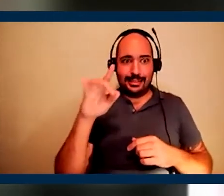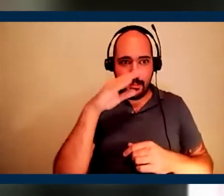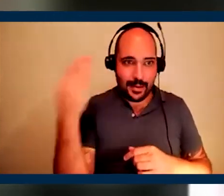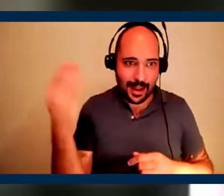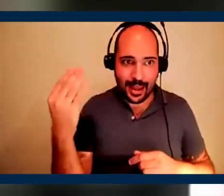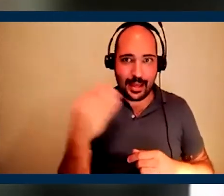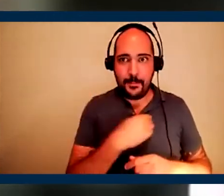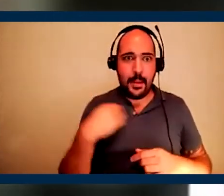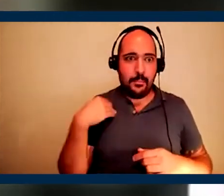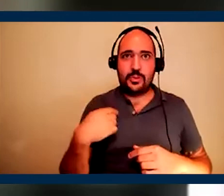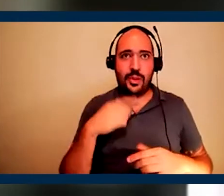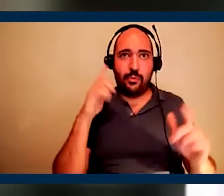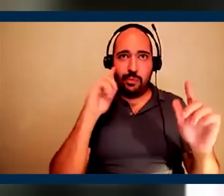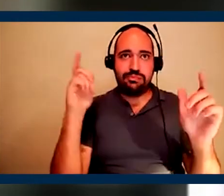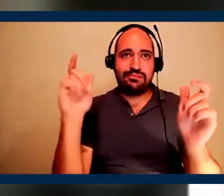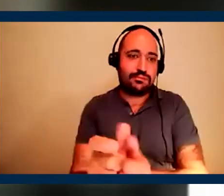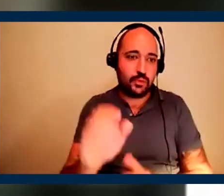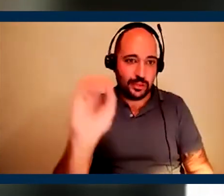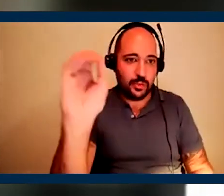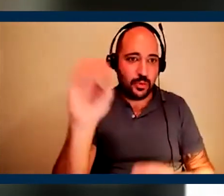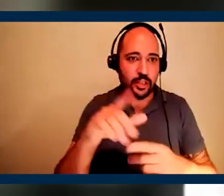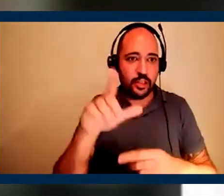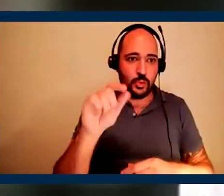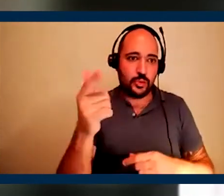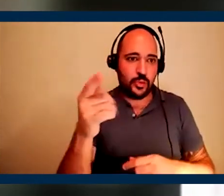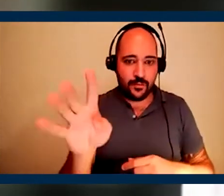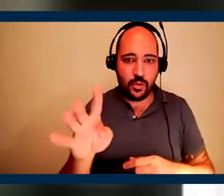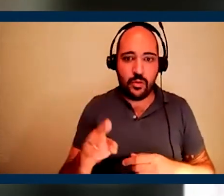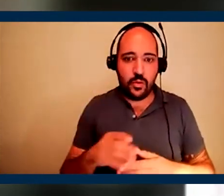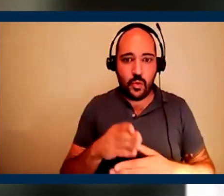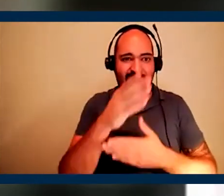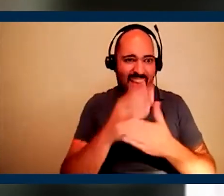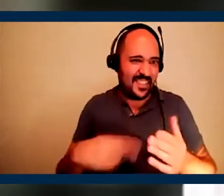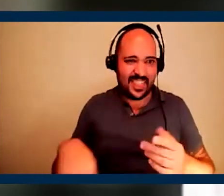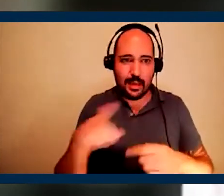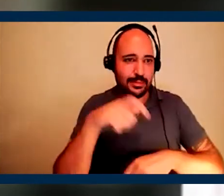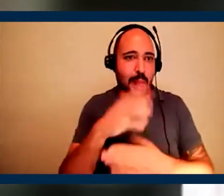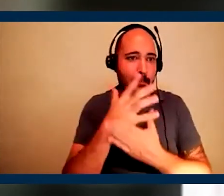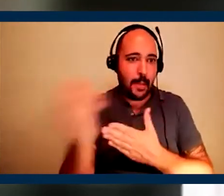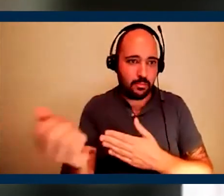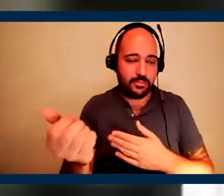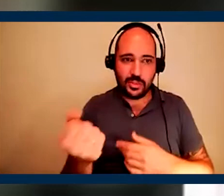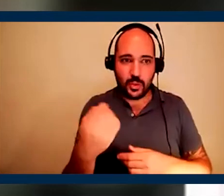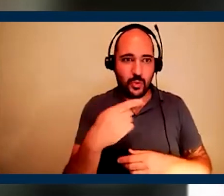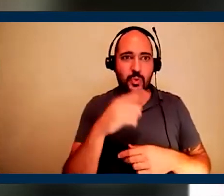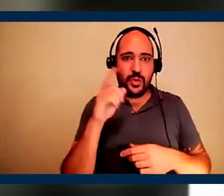will dwindle down to 0 in 2024. Over half of them term out. And so you ask a very